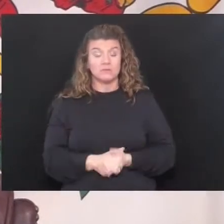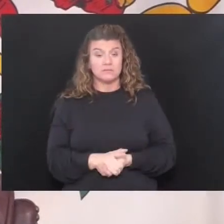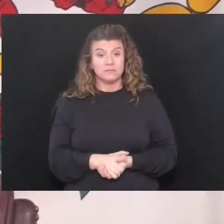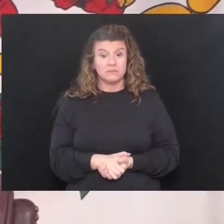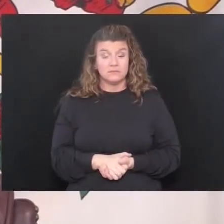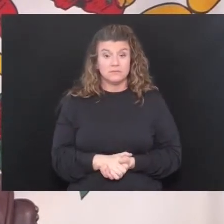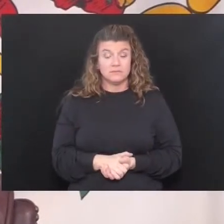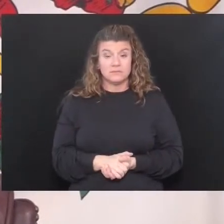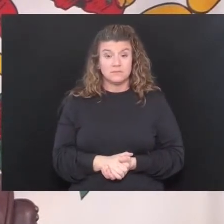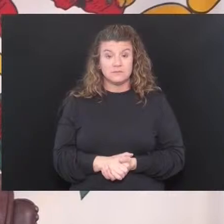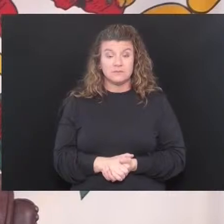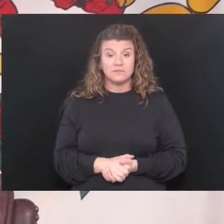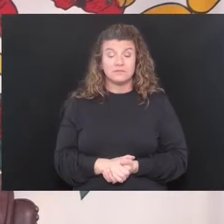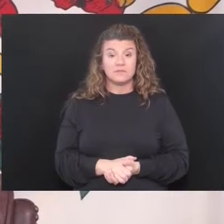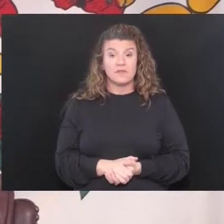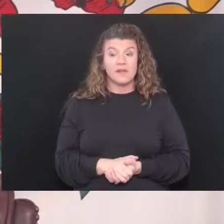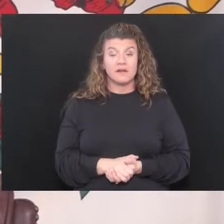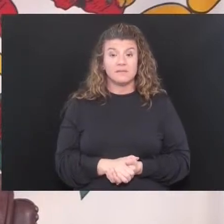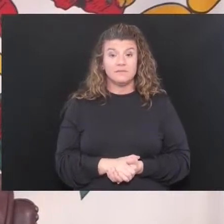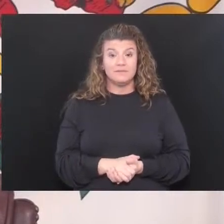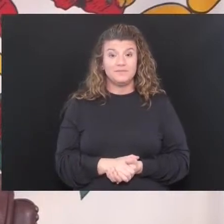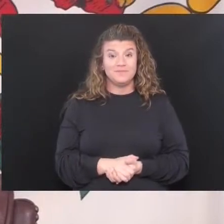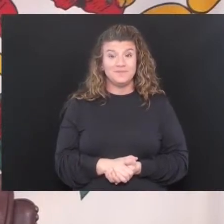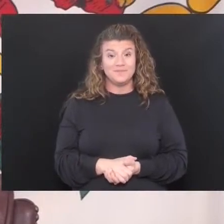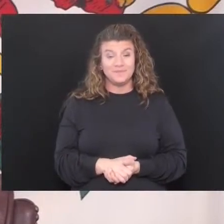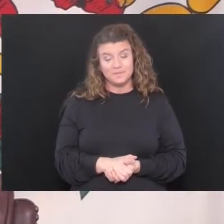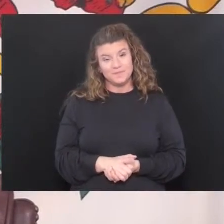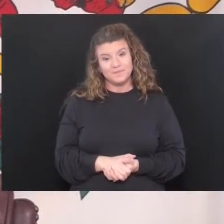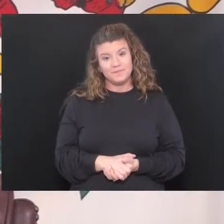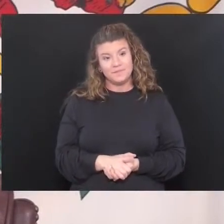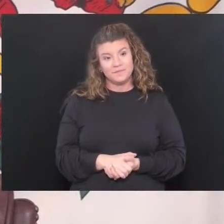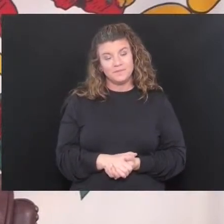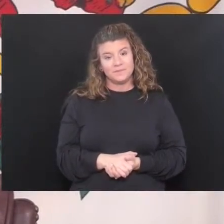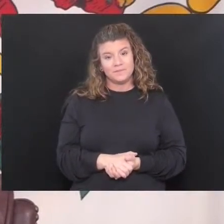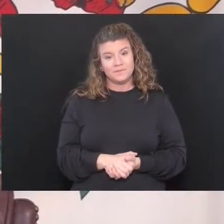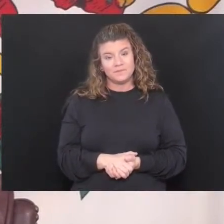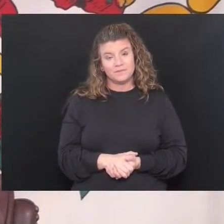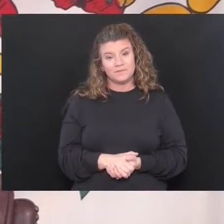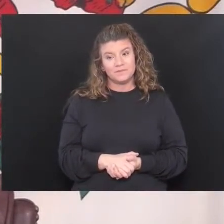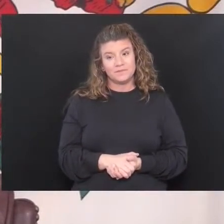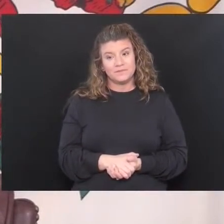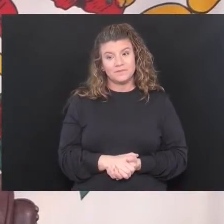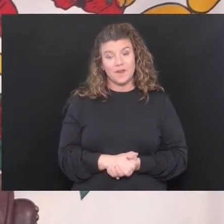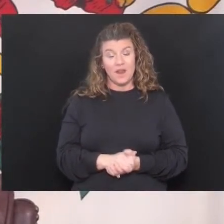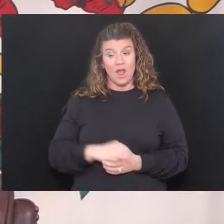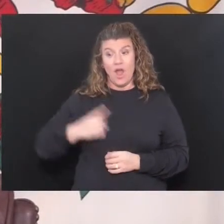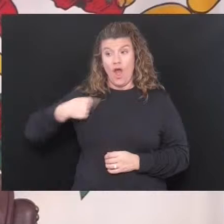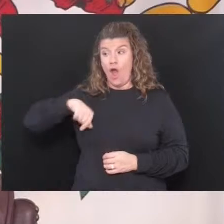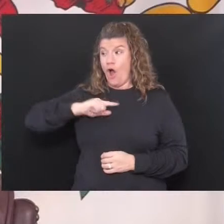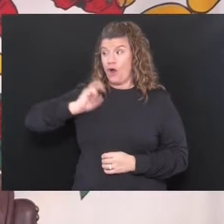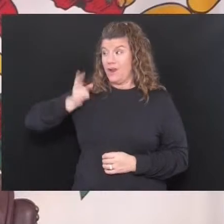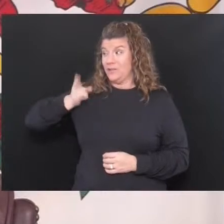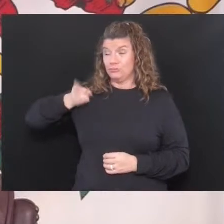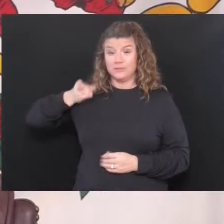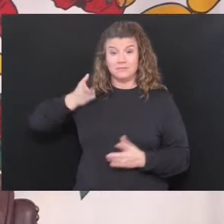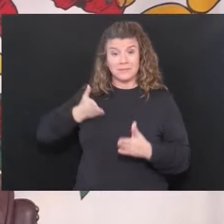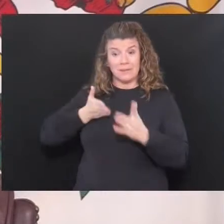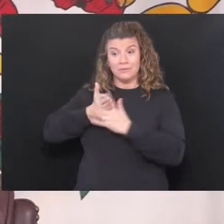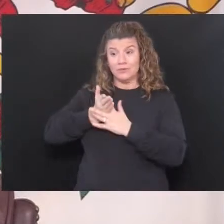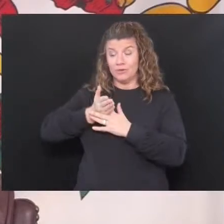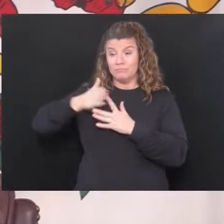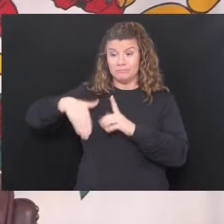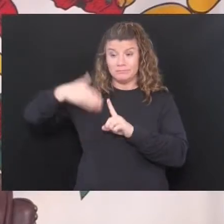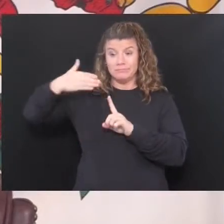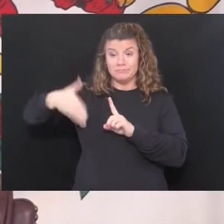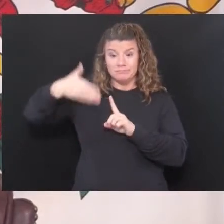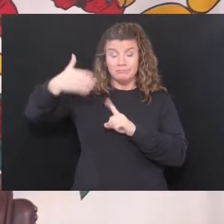Now, West Virginia, we have come through history like you can't imagine.